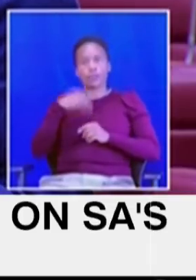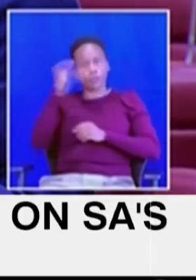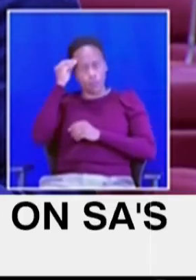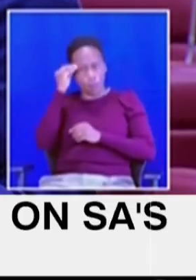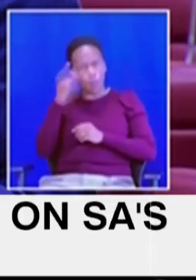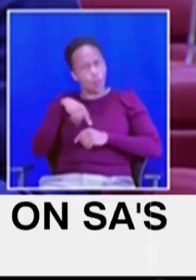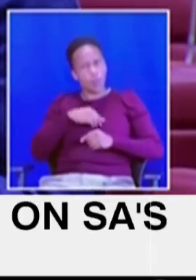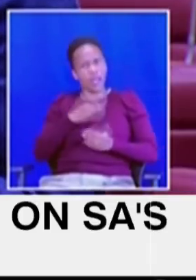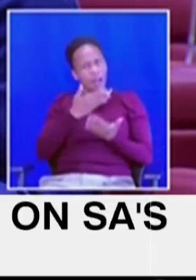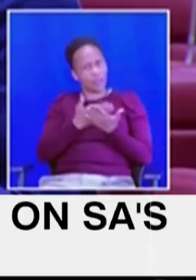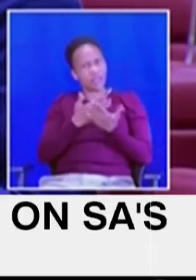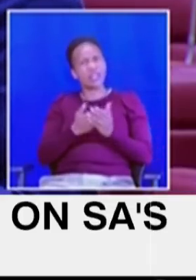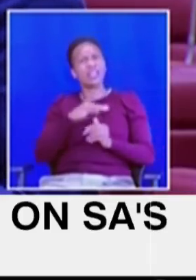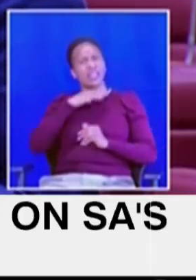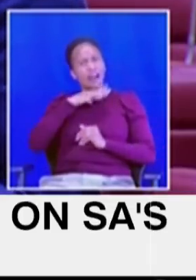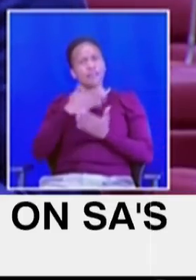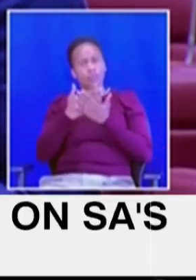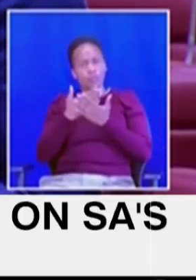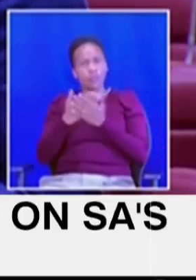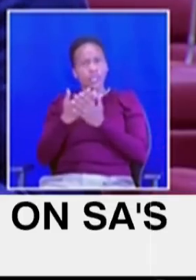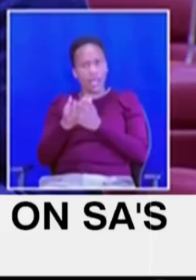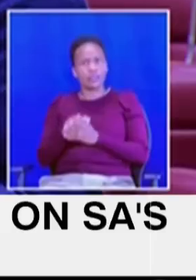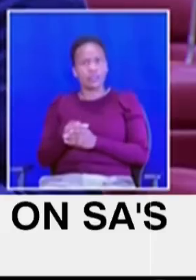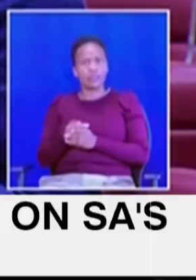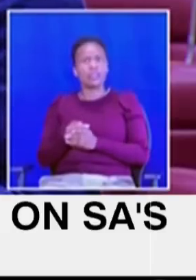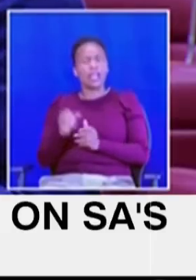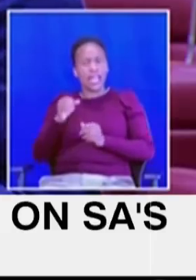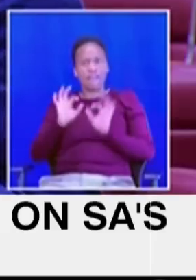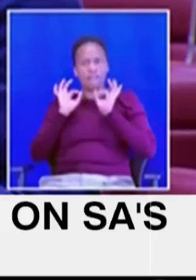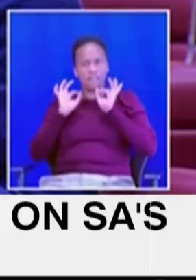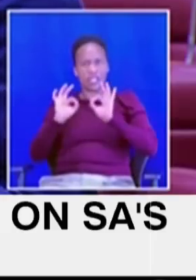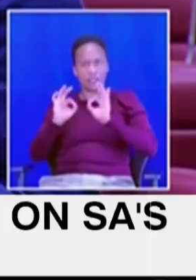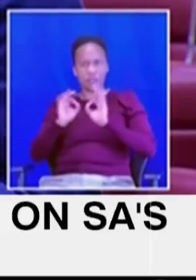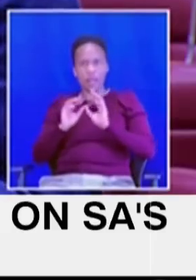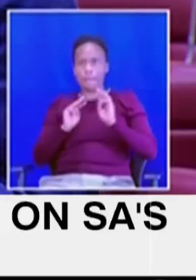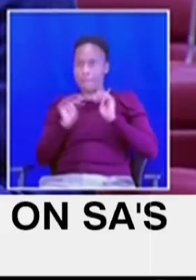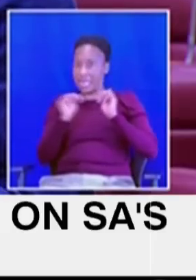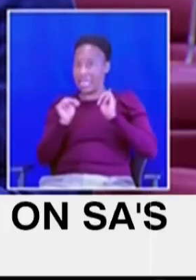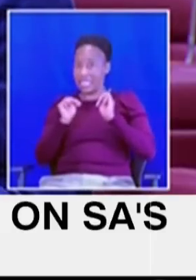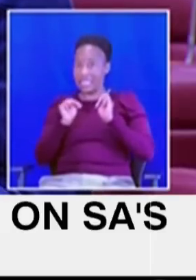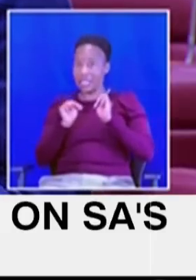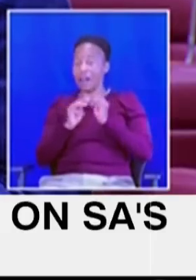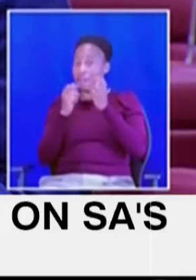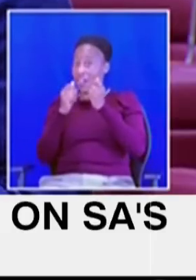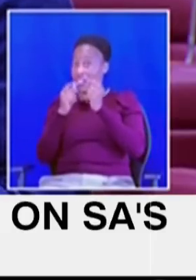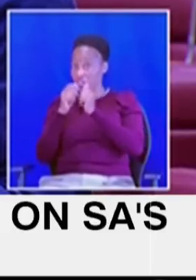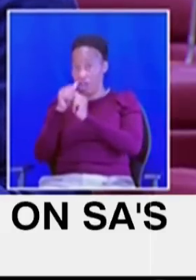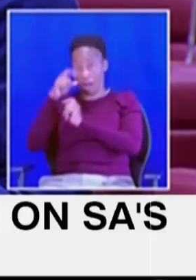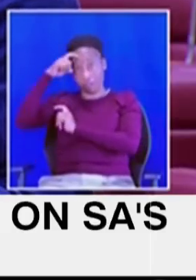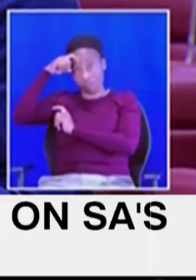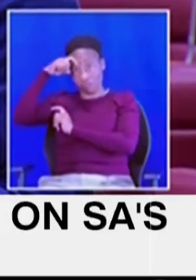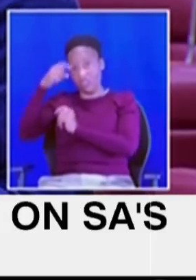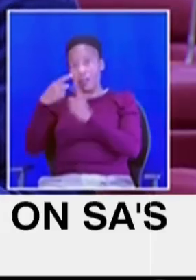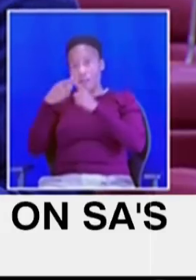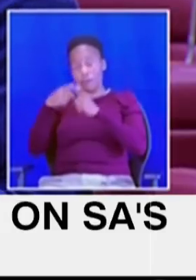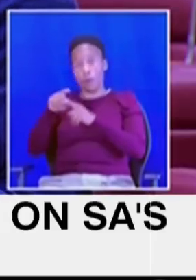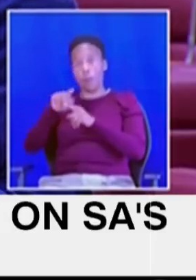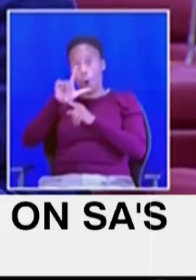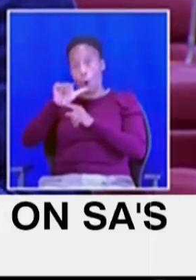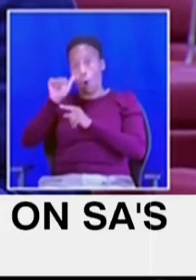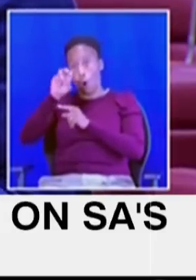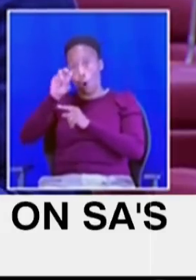Financial Intelligence Center to effectively manage requests for financial intelligence from law enforcement